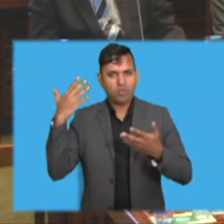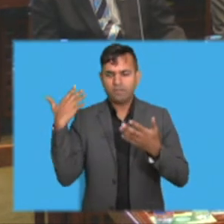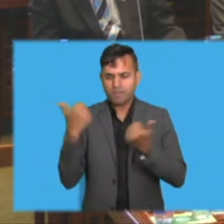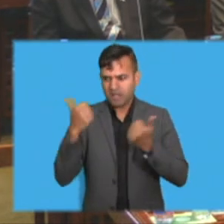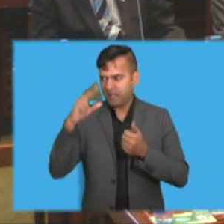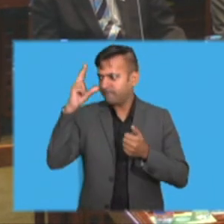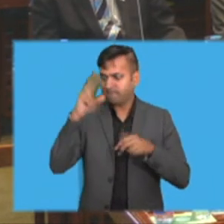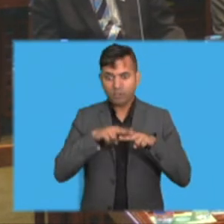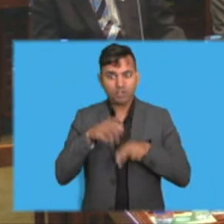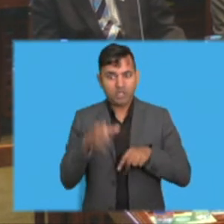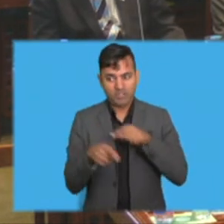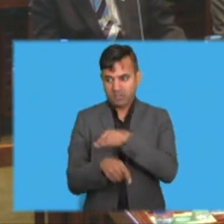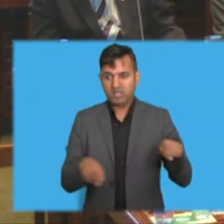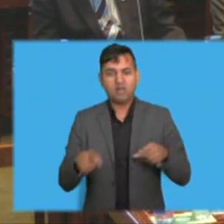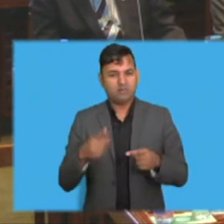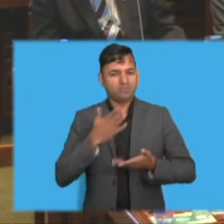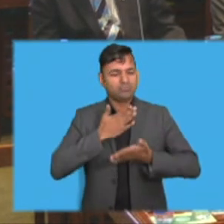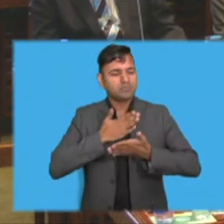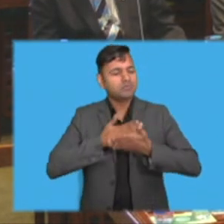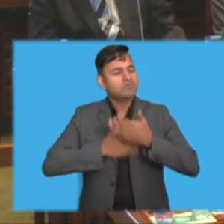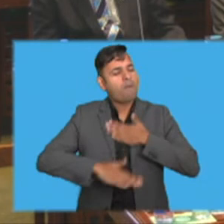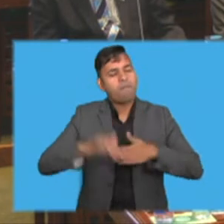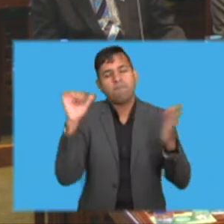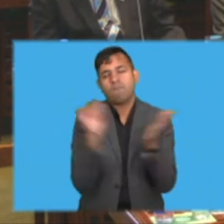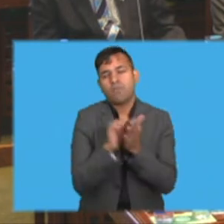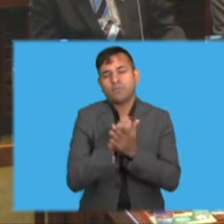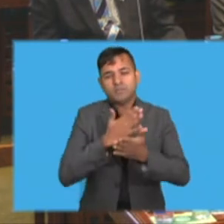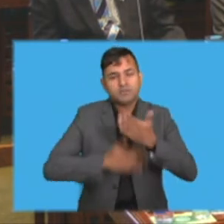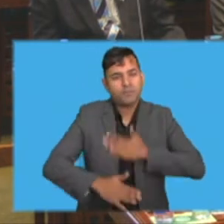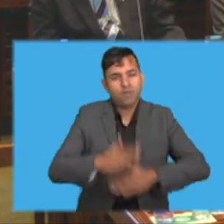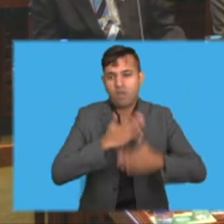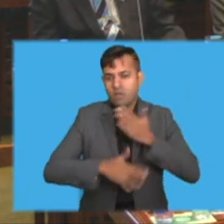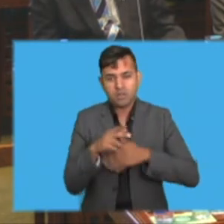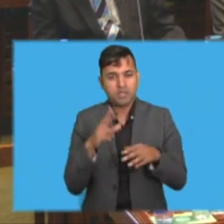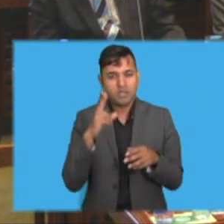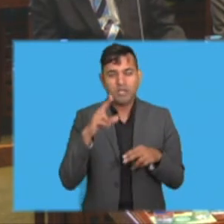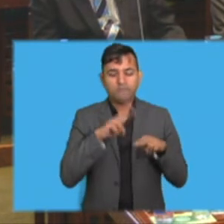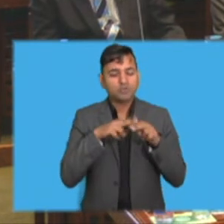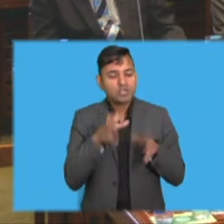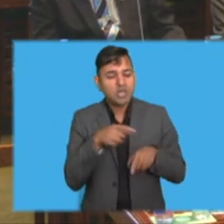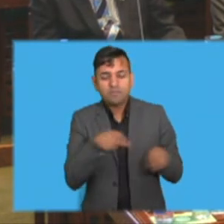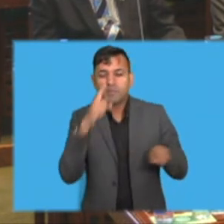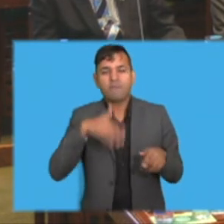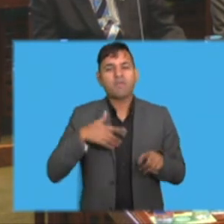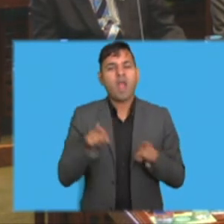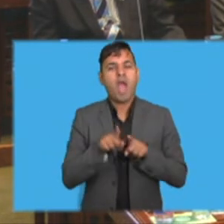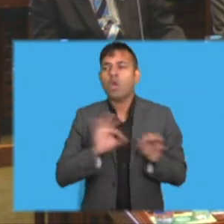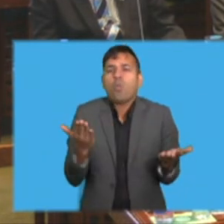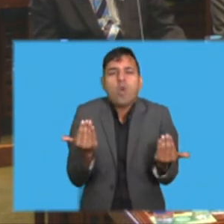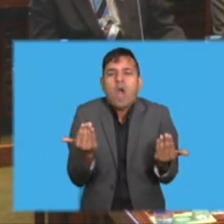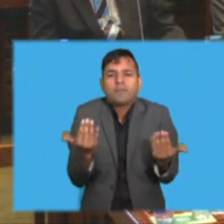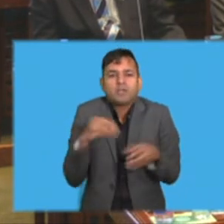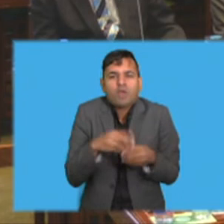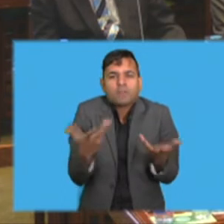long. Fijians who felt unwelcome in their own home, and those on the margins of society who